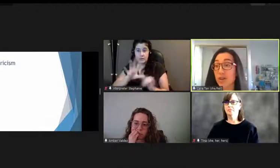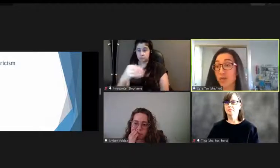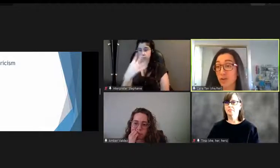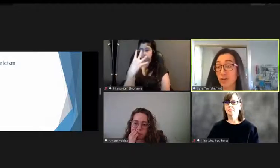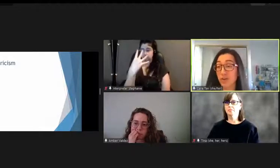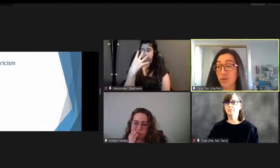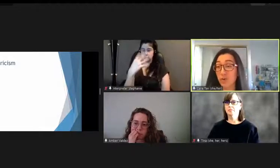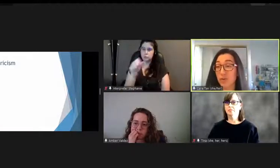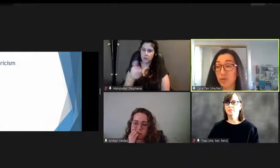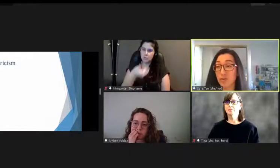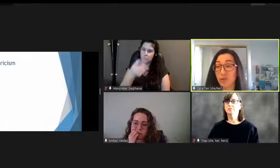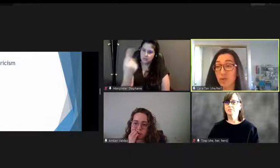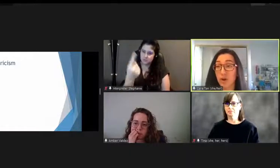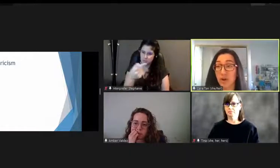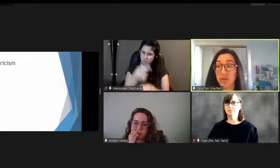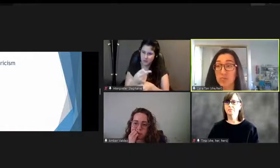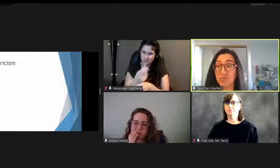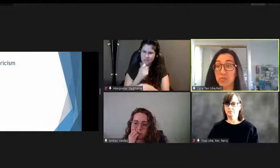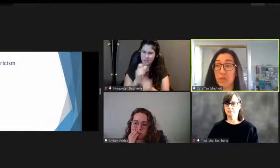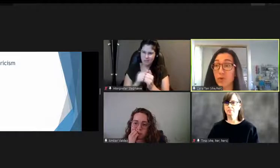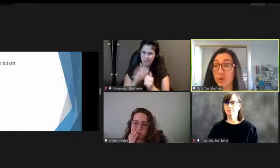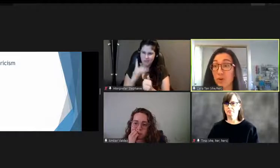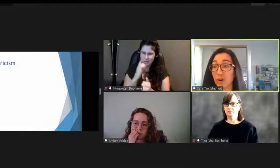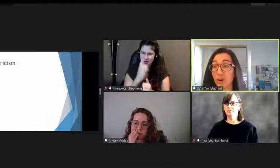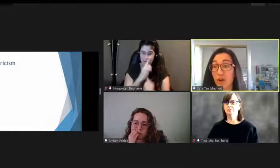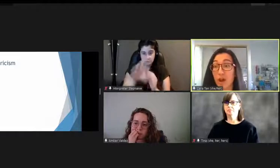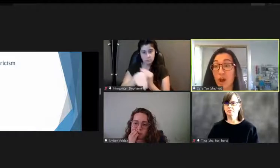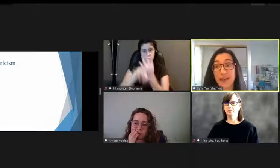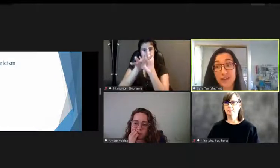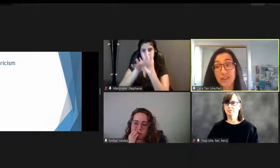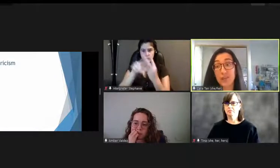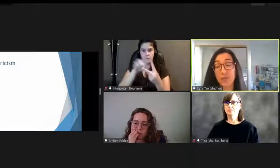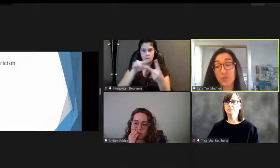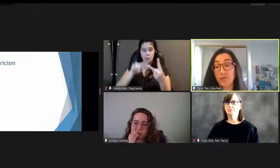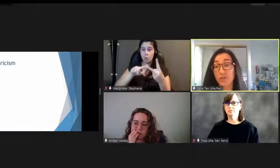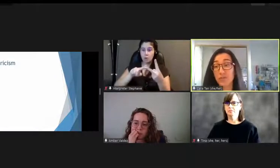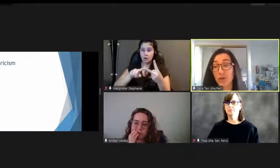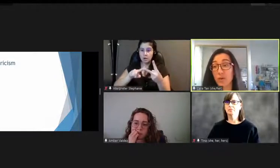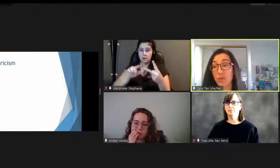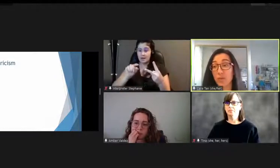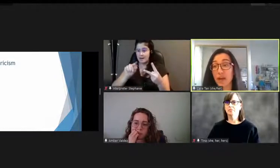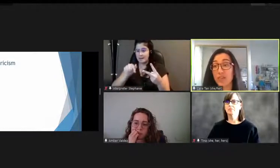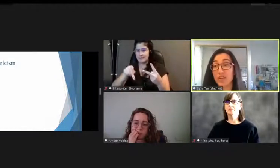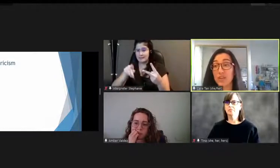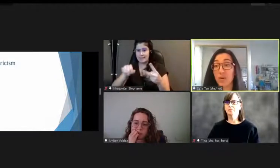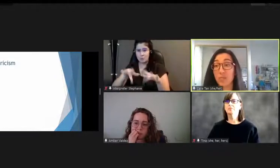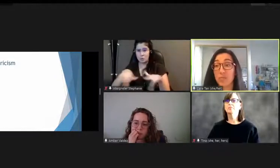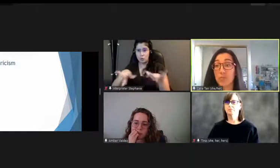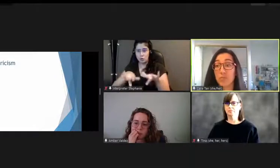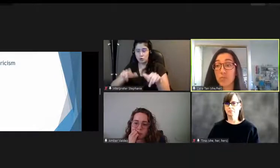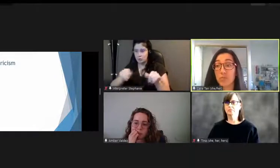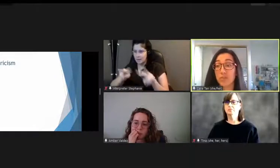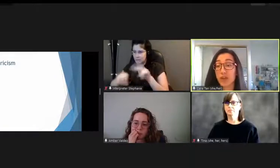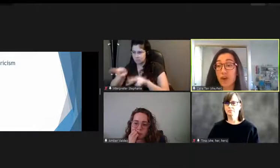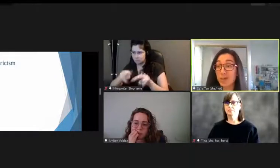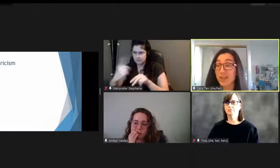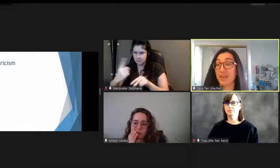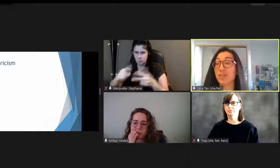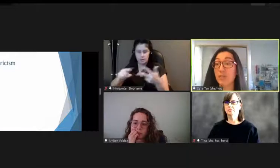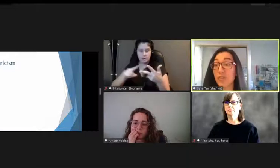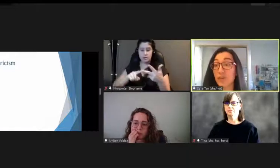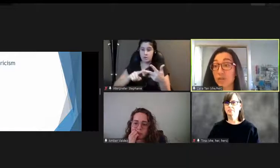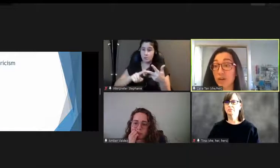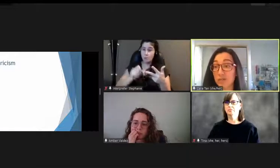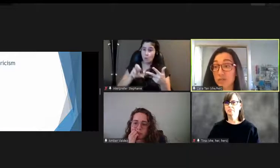I could observe someone through a tape recorder. I can even observe someone by having them tell me